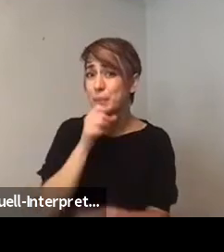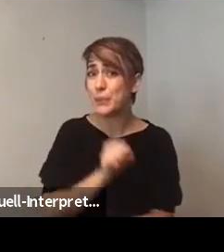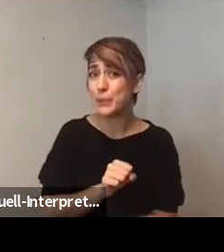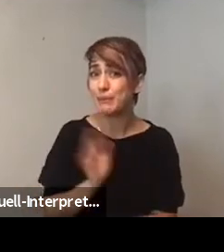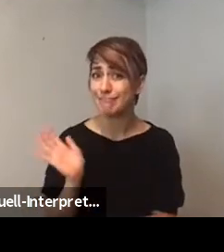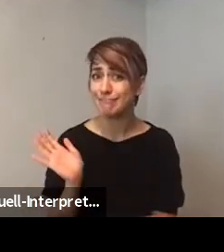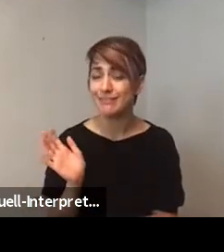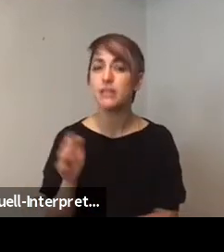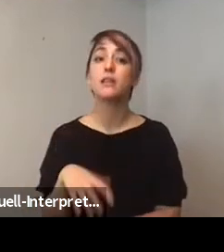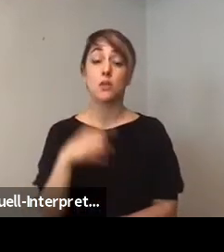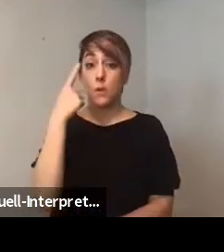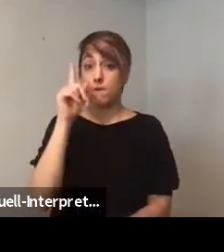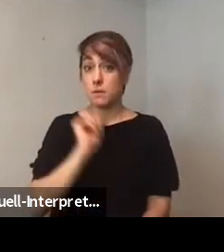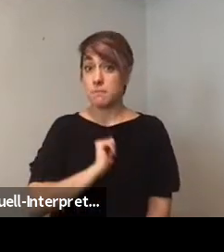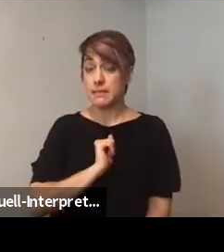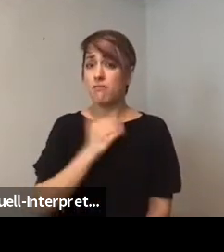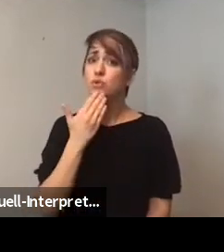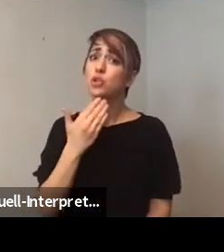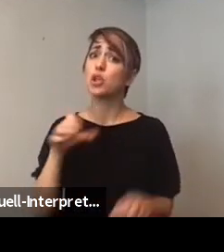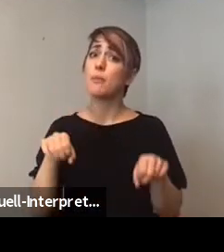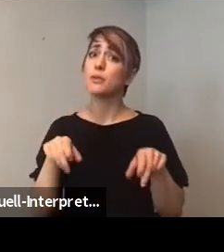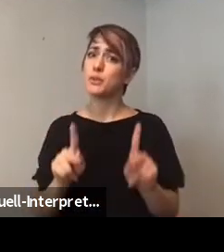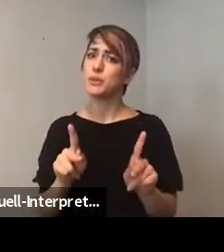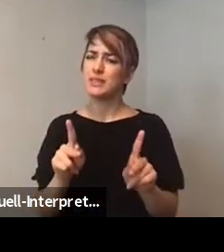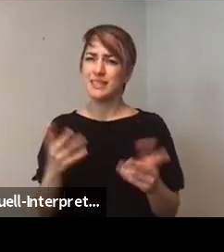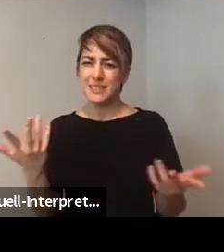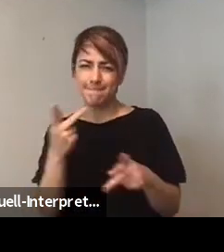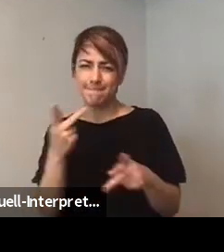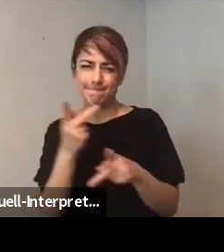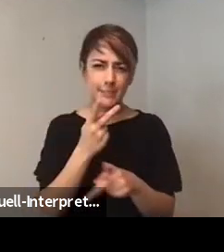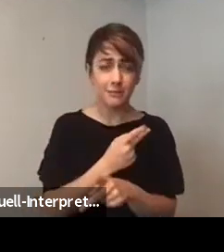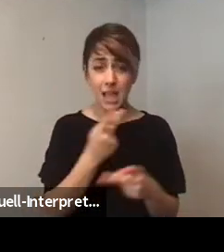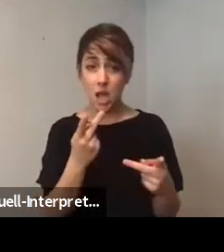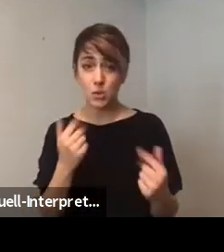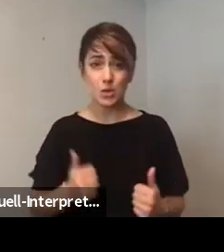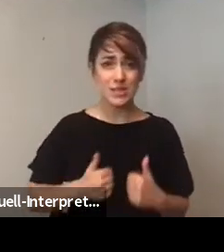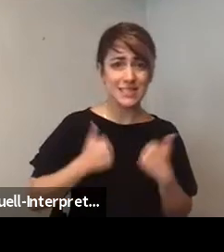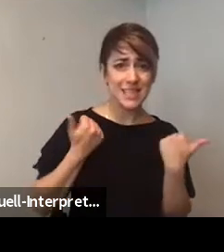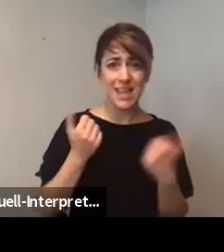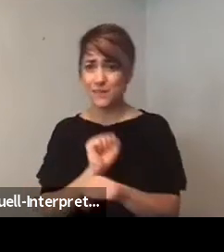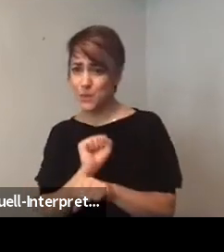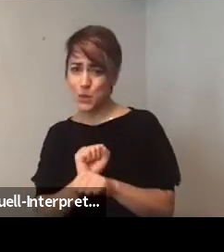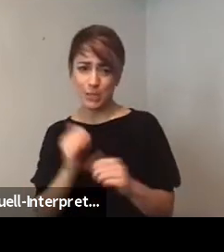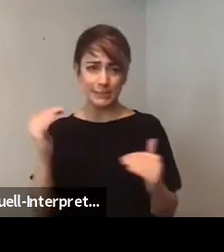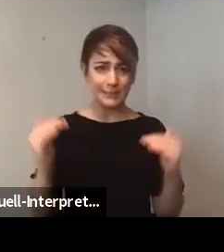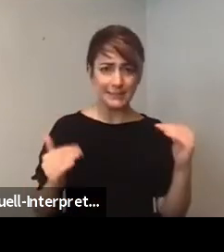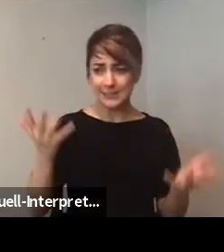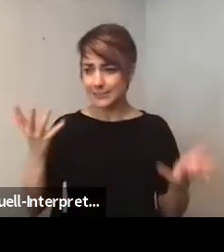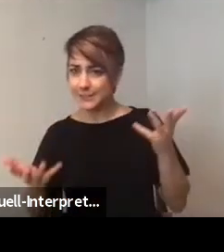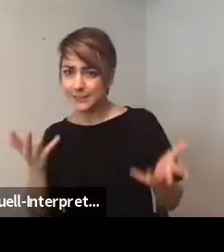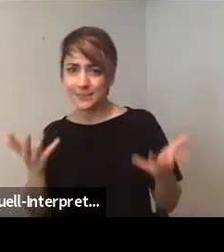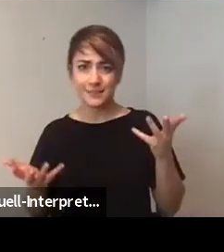to try to figure out my life balance working at home and still try to direct